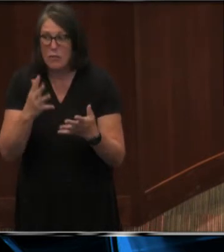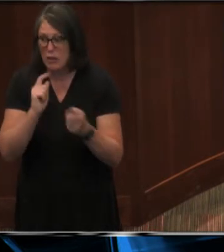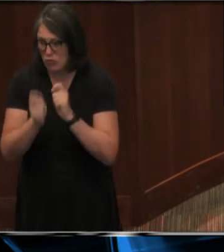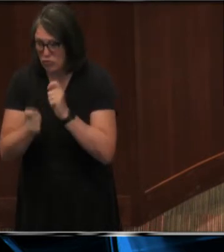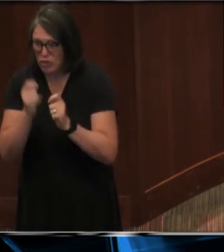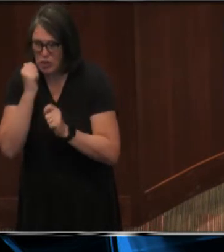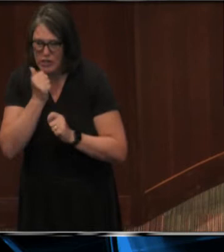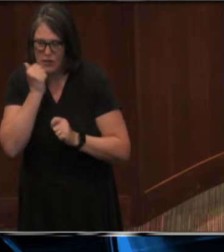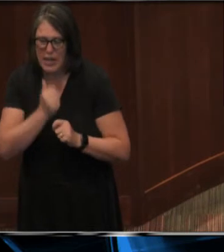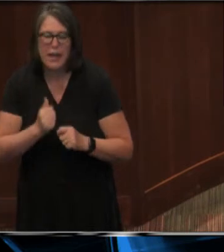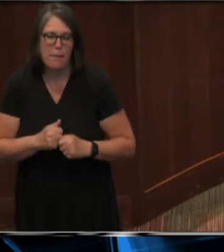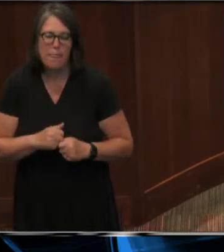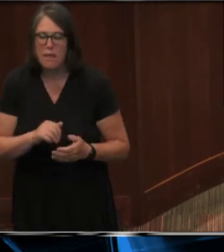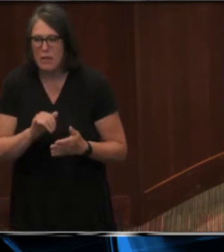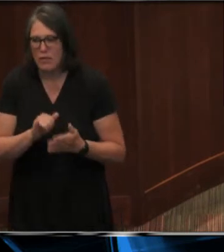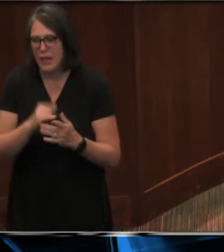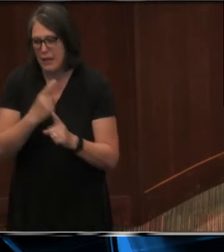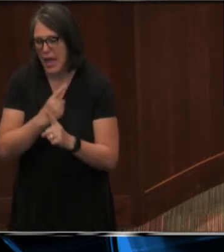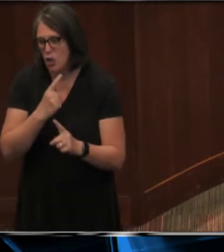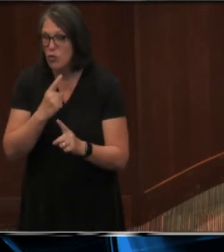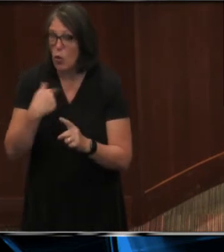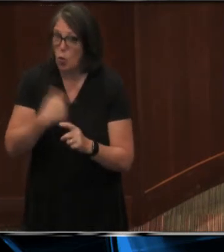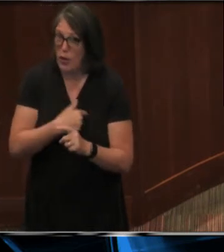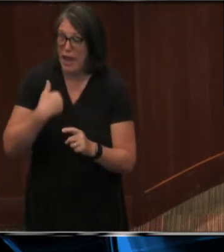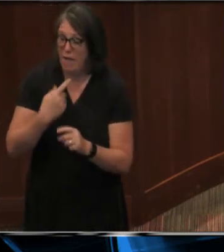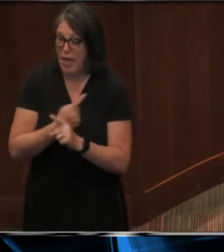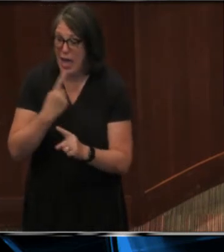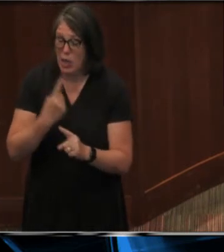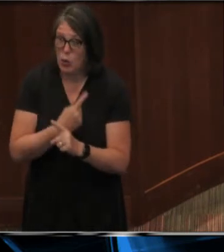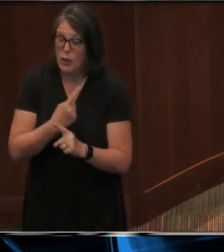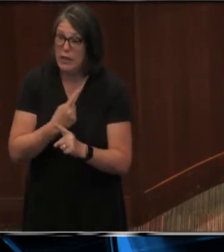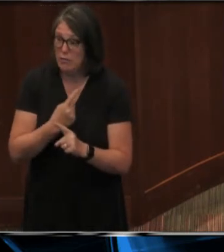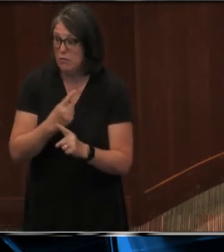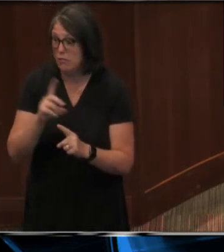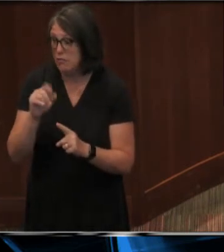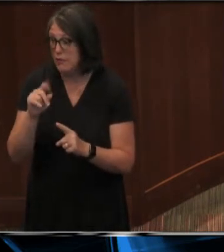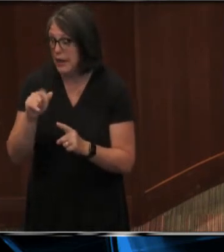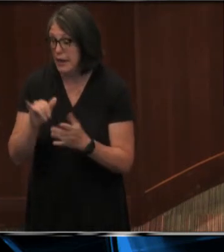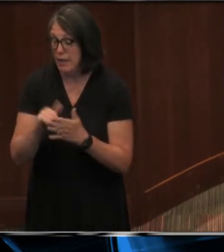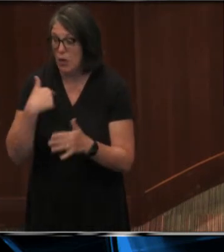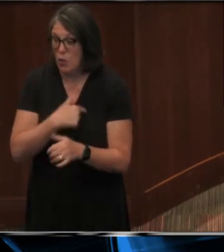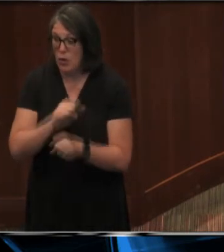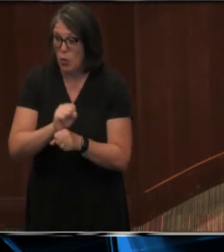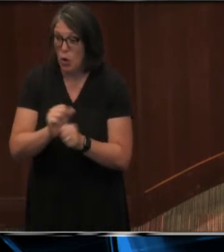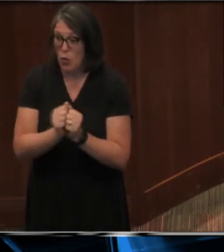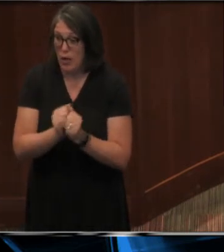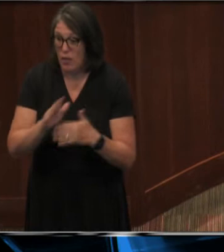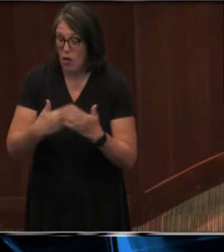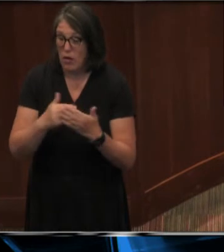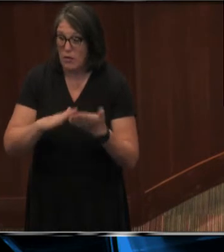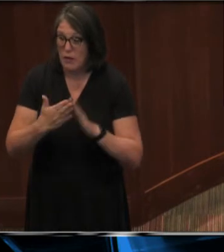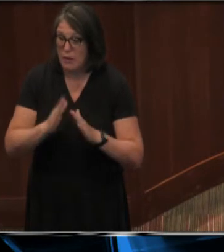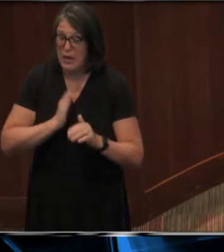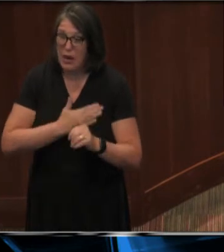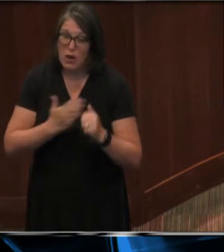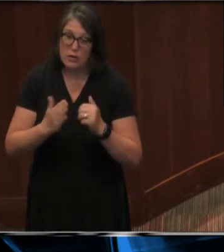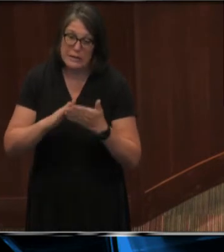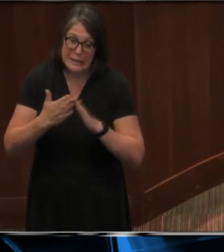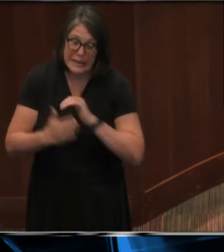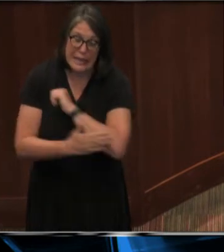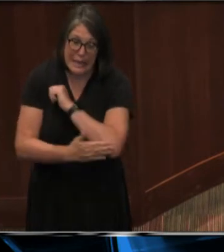changing. And so that is an accurate source of data that we work with all of our, community, our city, our